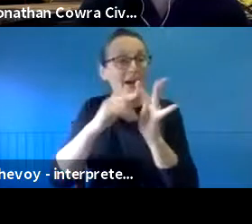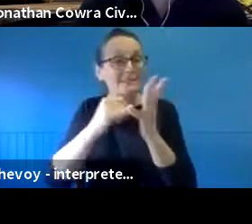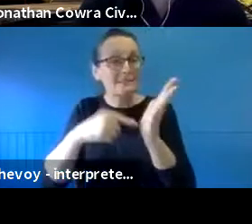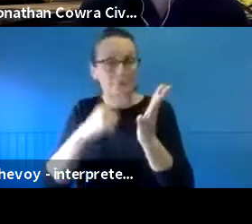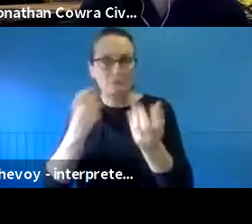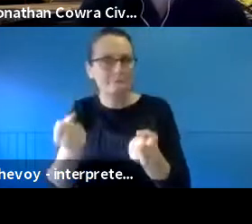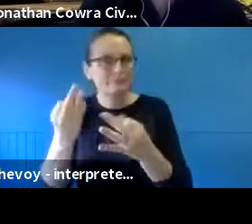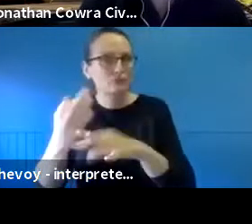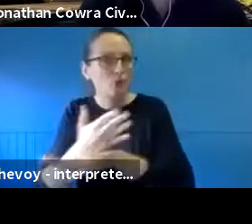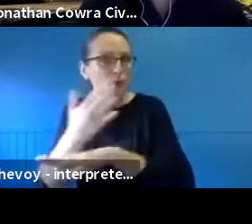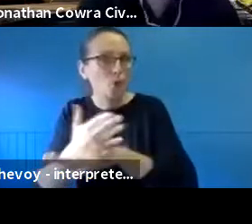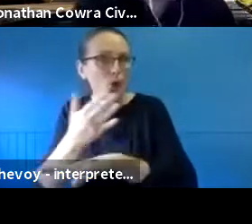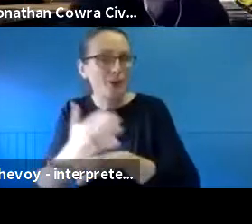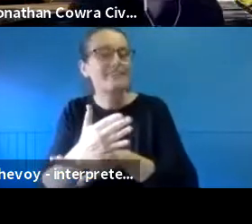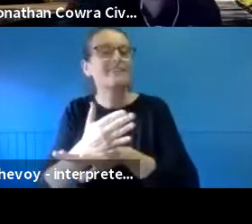work.